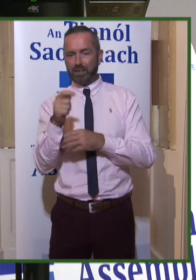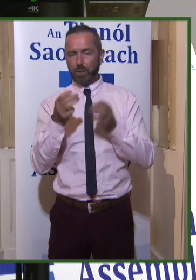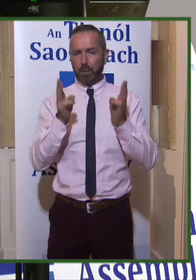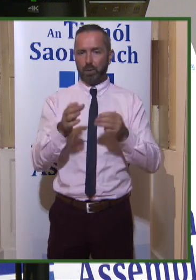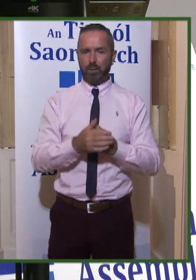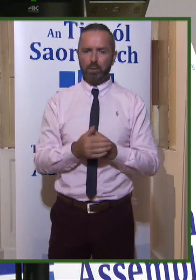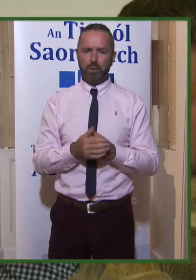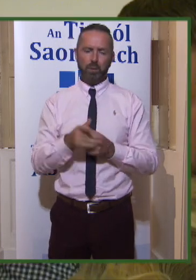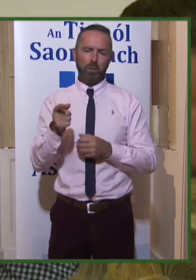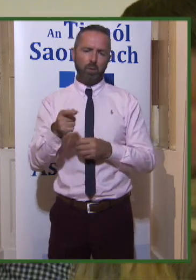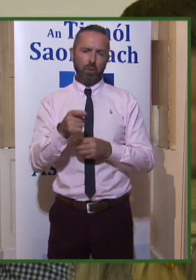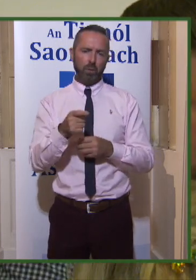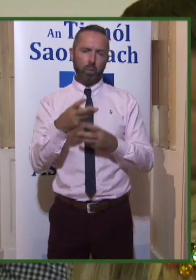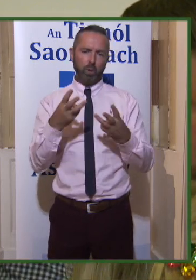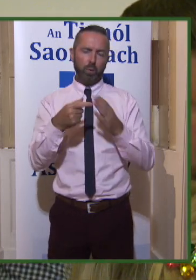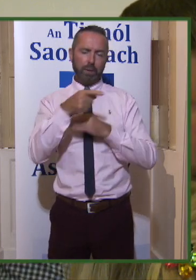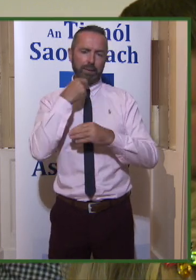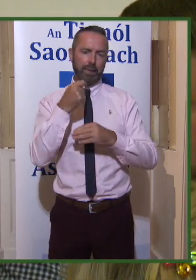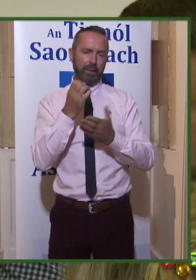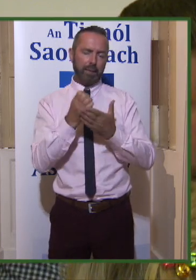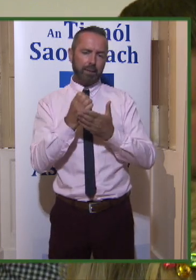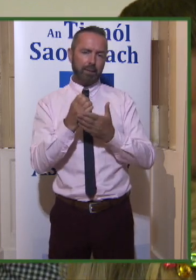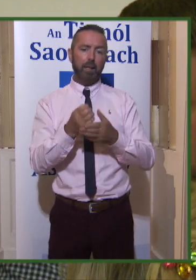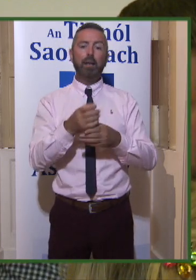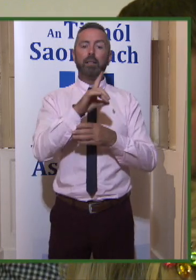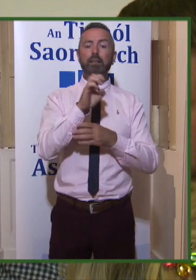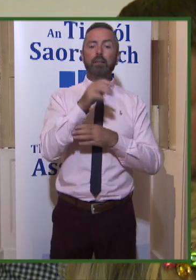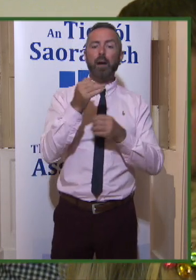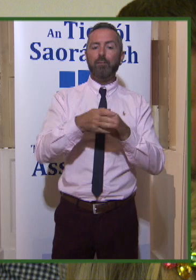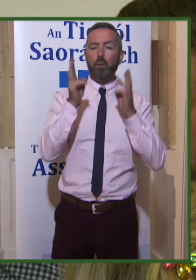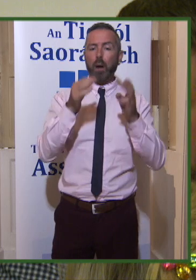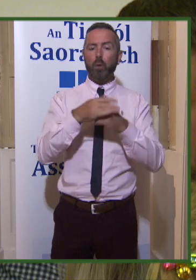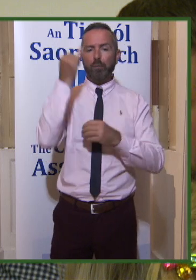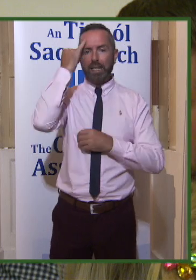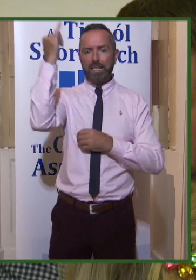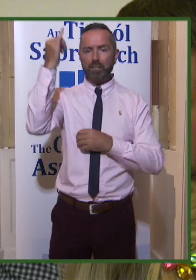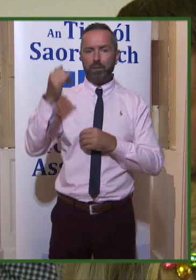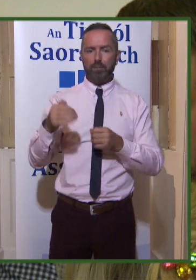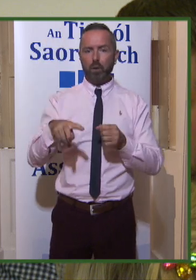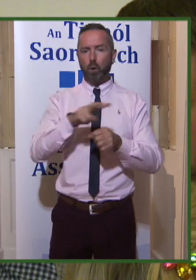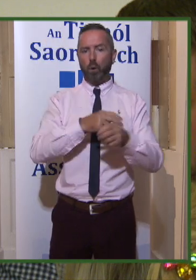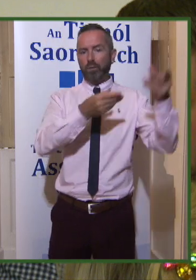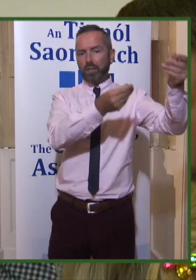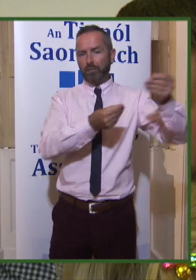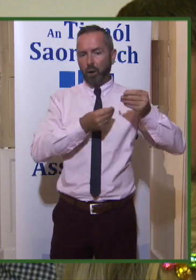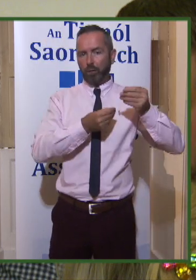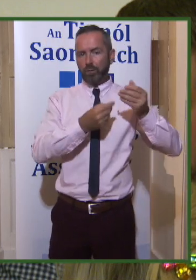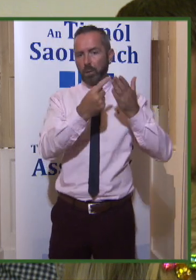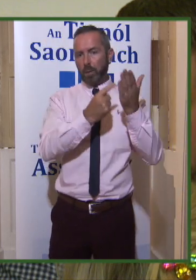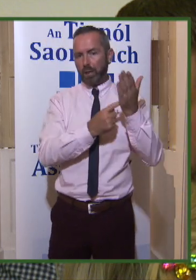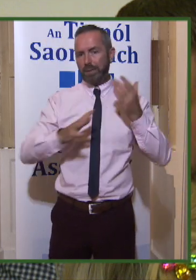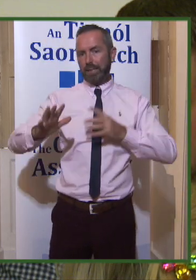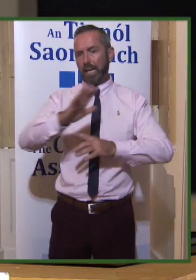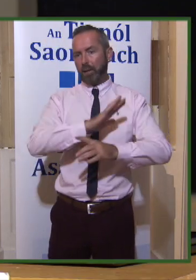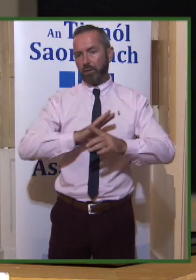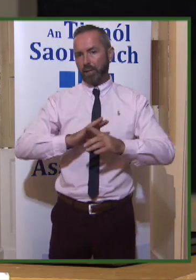the directly elected mayor has power of initiative over devolved policy areas.